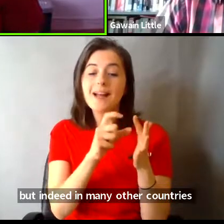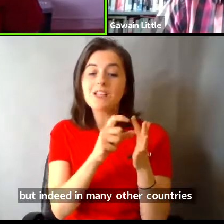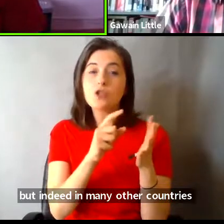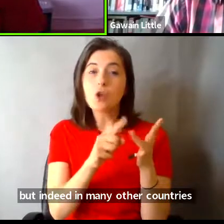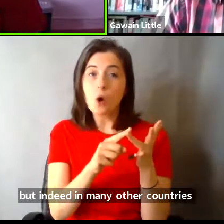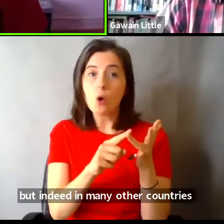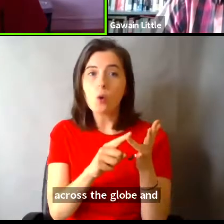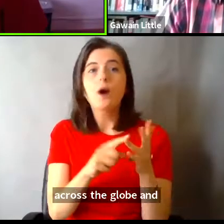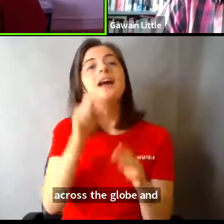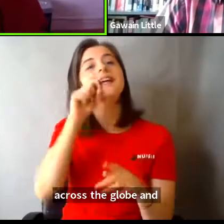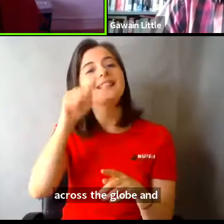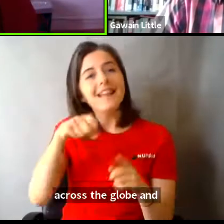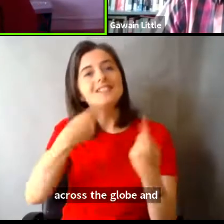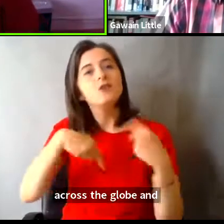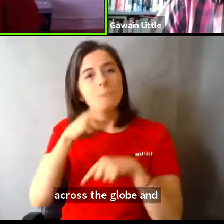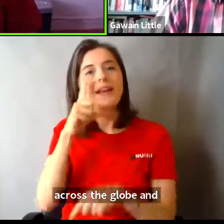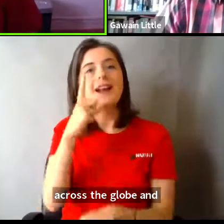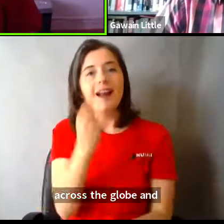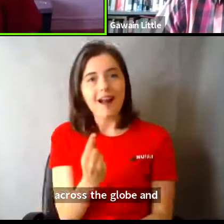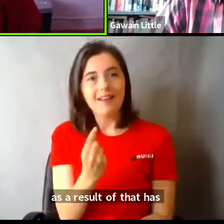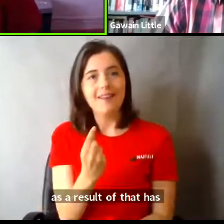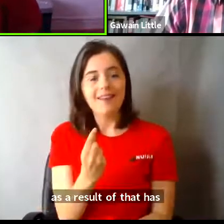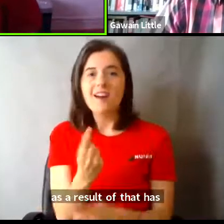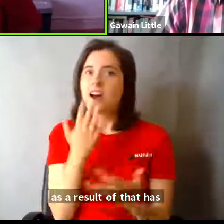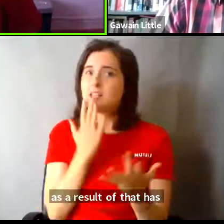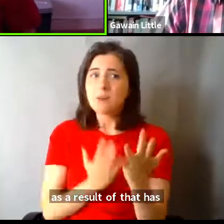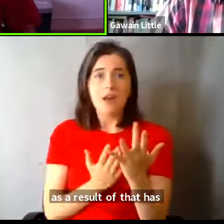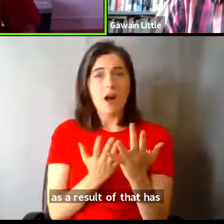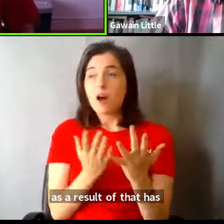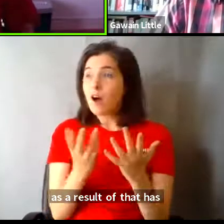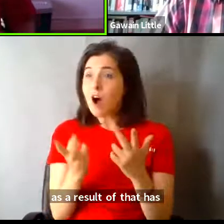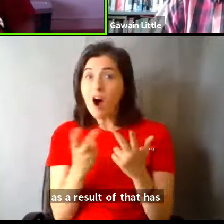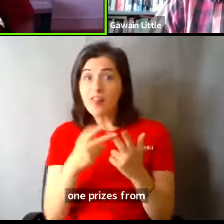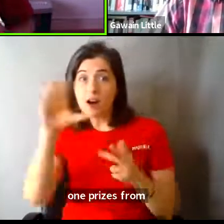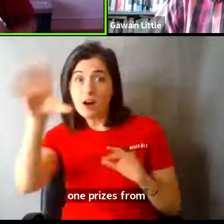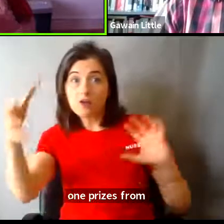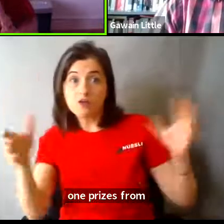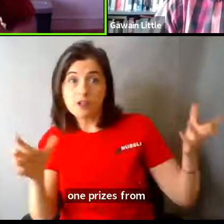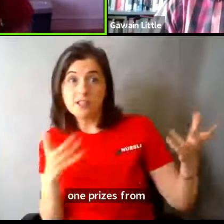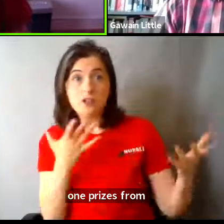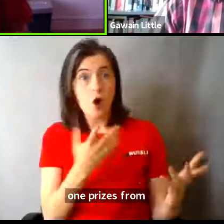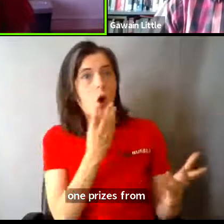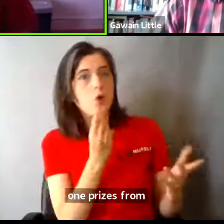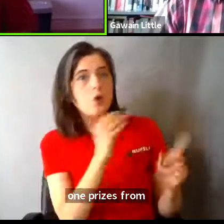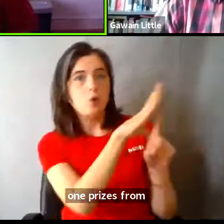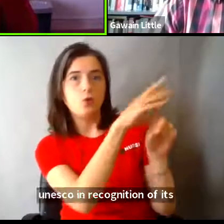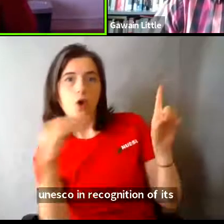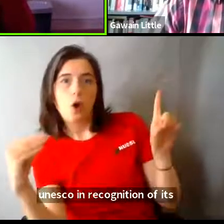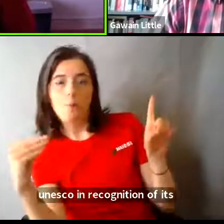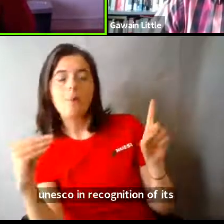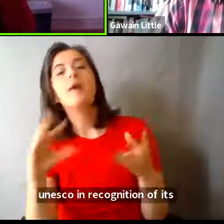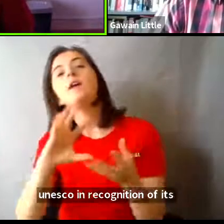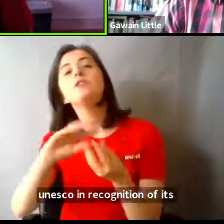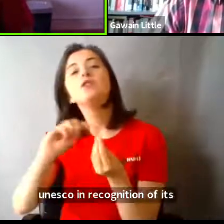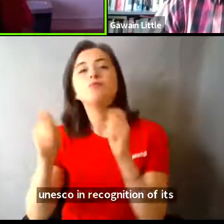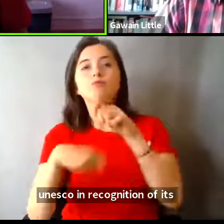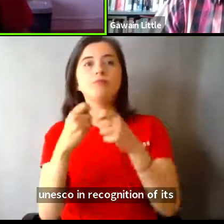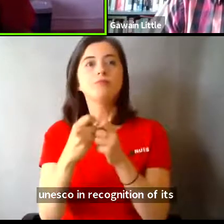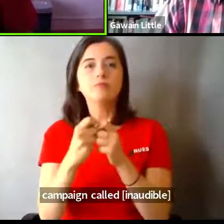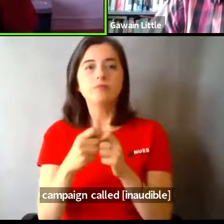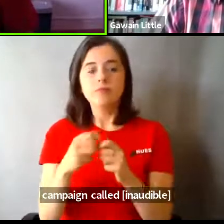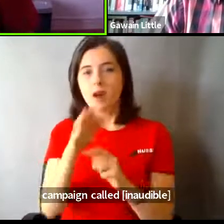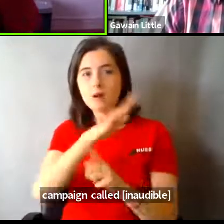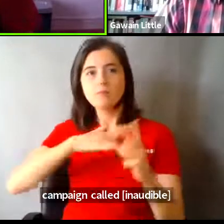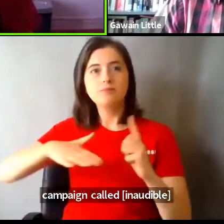countries in the world, and has been effective in transforming those countries, in creating a literate society in which people